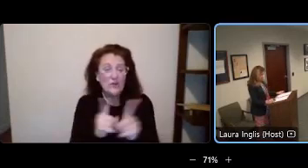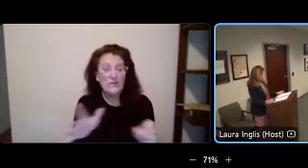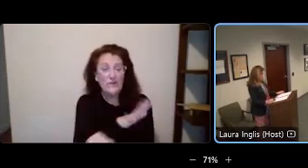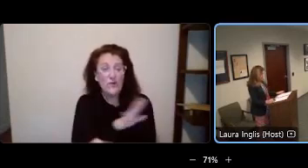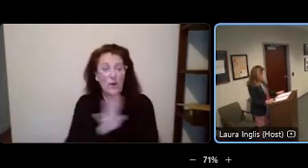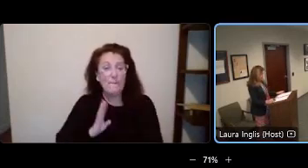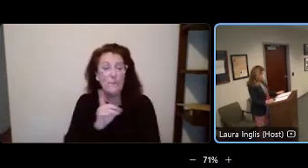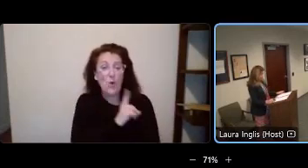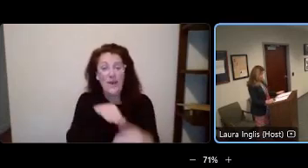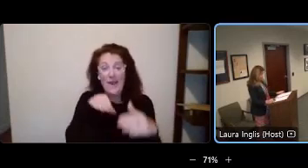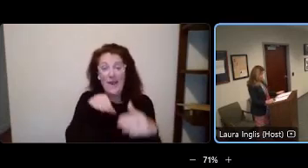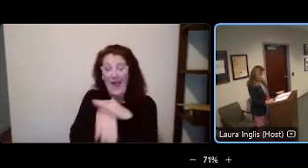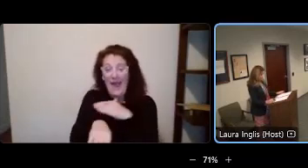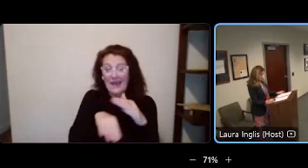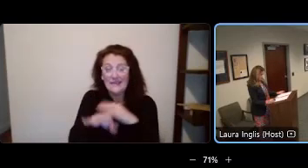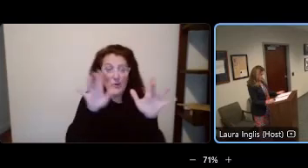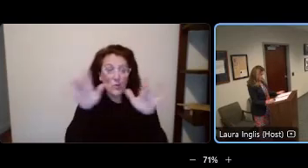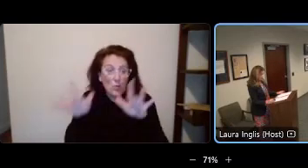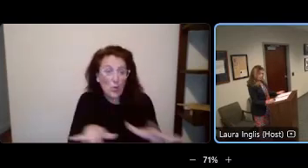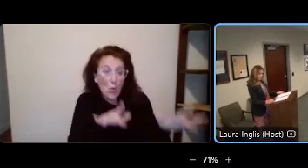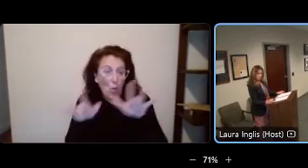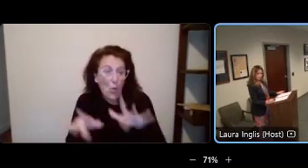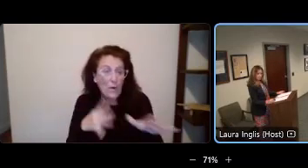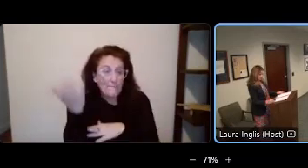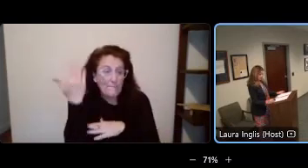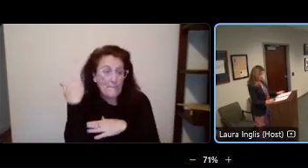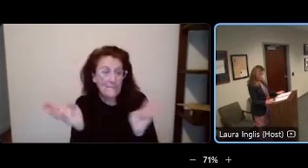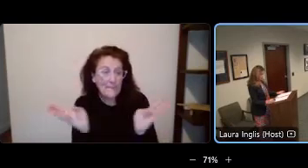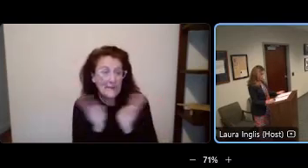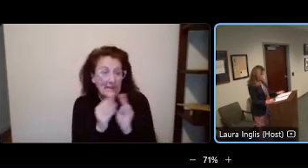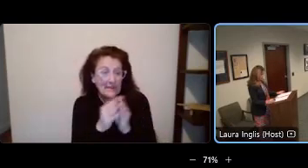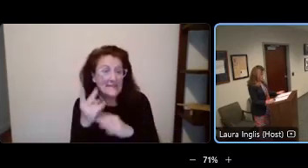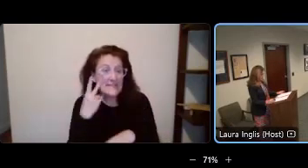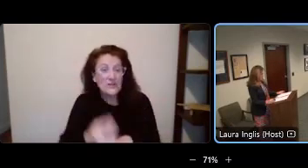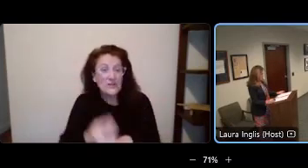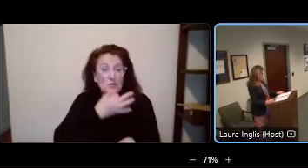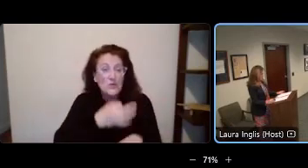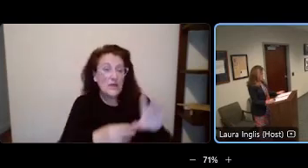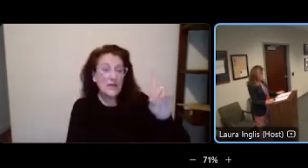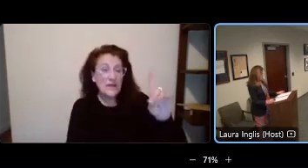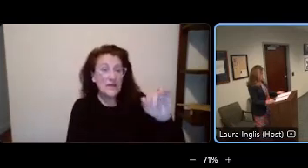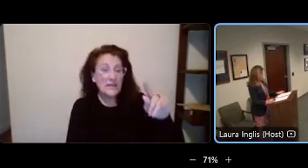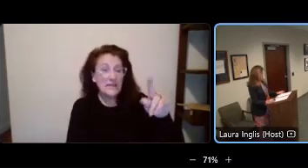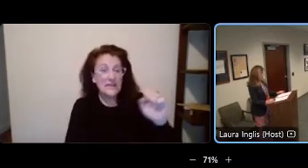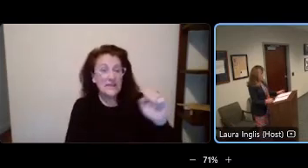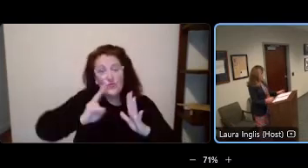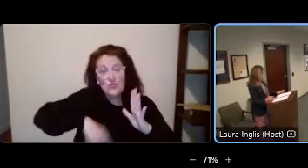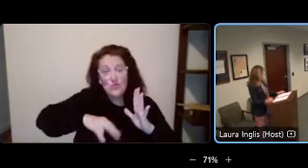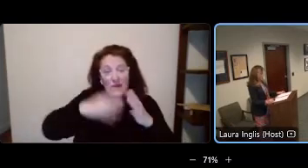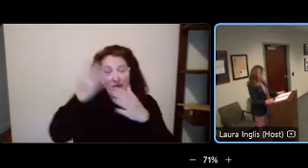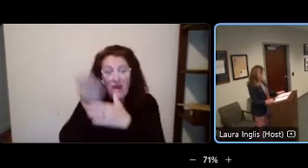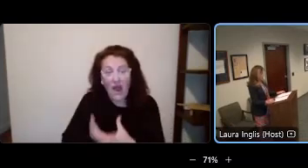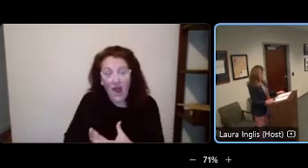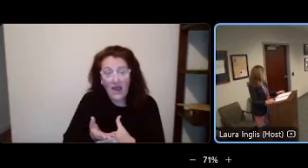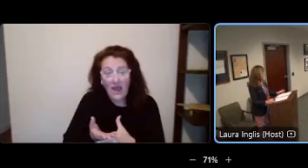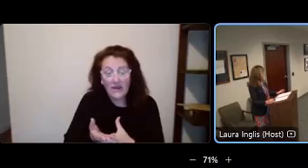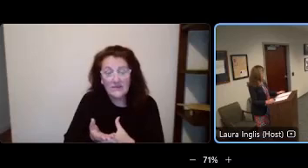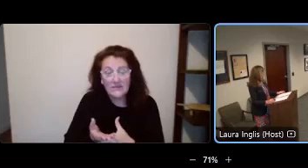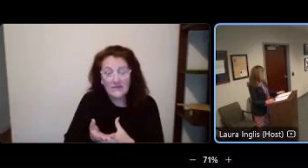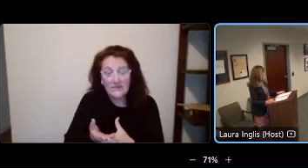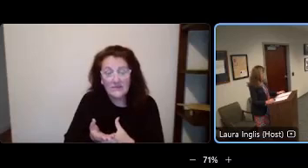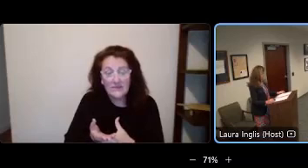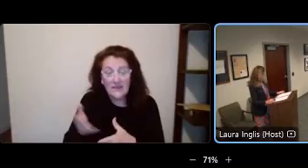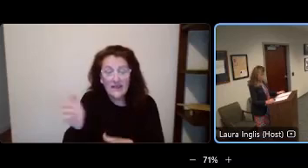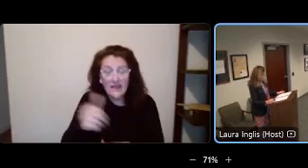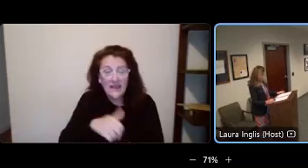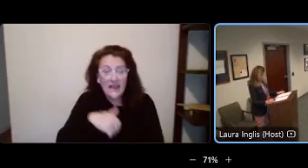go to access recordings of past board meetings, see upcoming meeting dates, read bios of the full board members, as well as